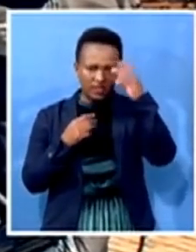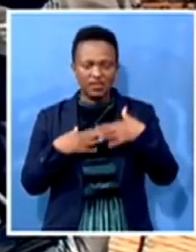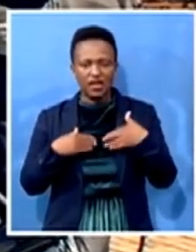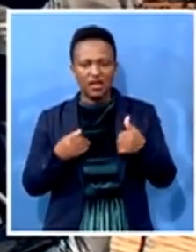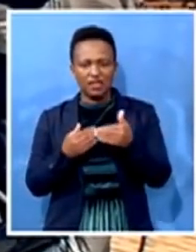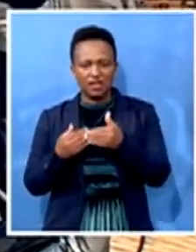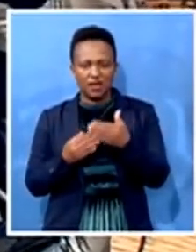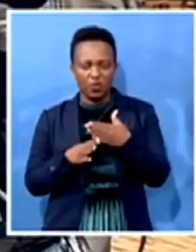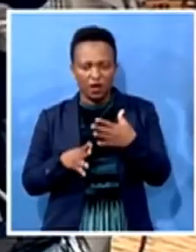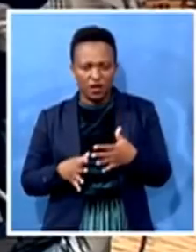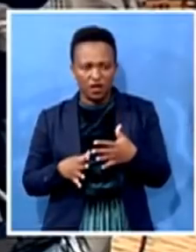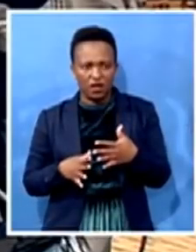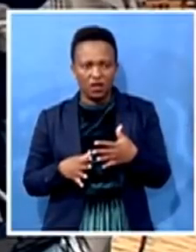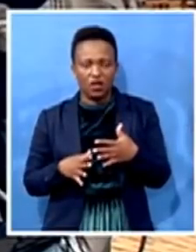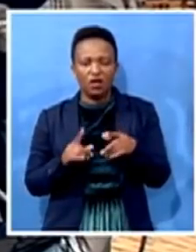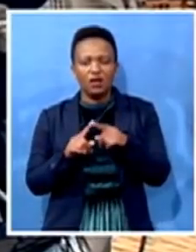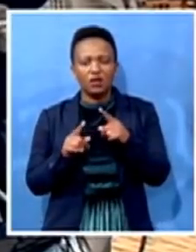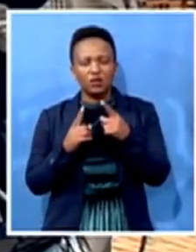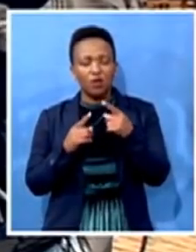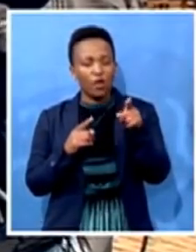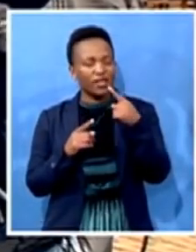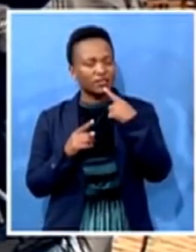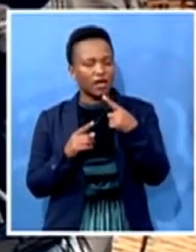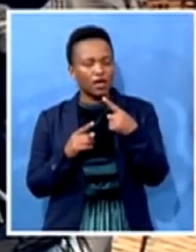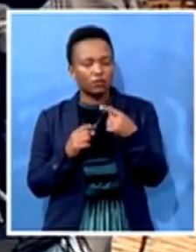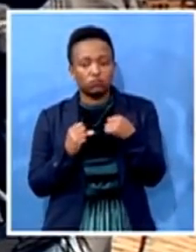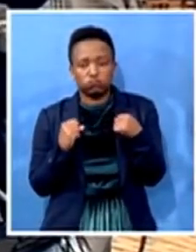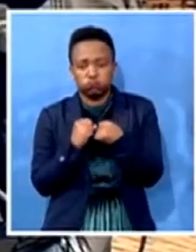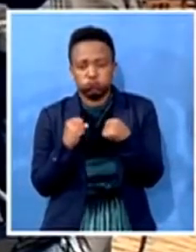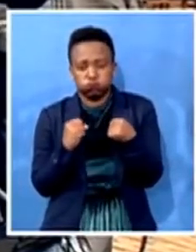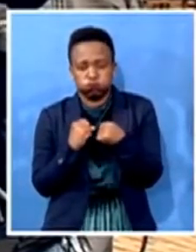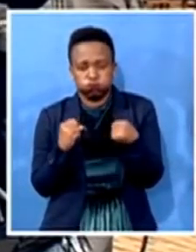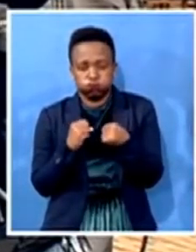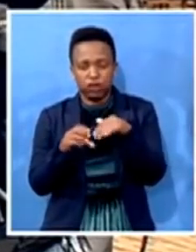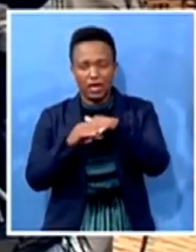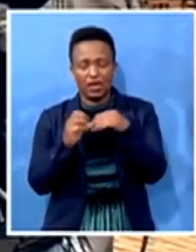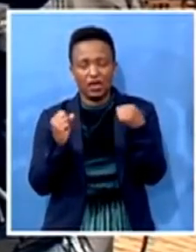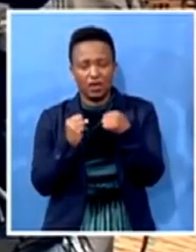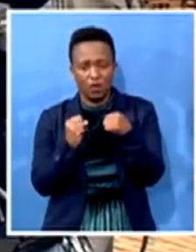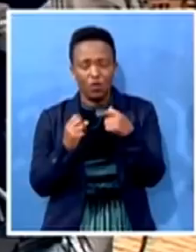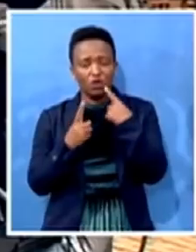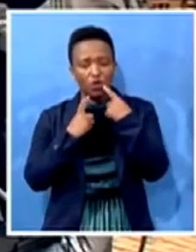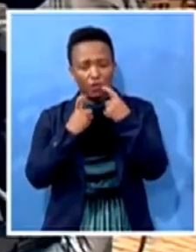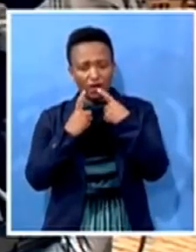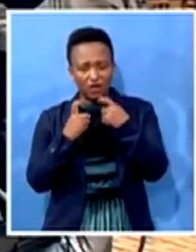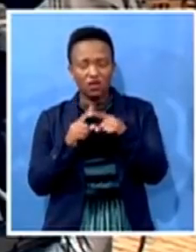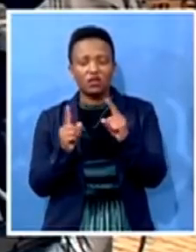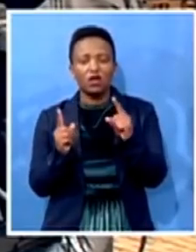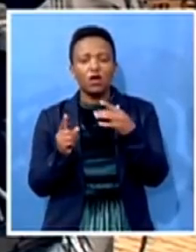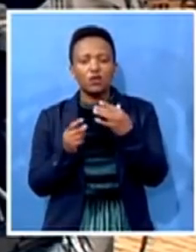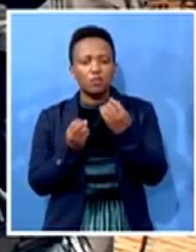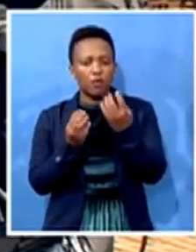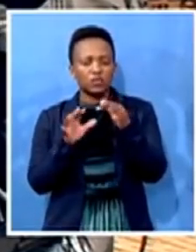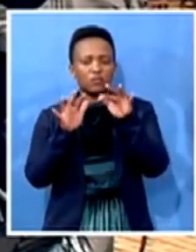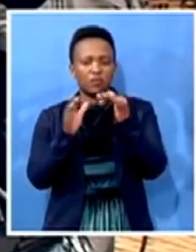cold for the patients who are living in here, and a lot of people who are having to go under quarantine are avoiding at all costs having